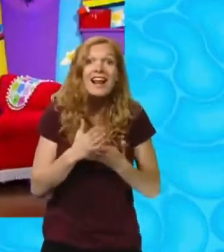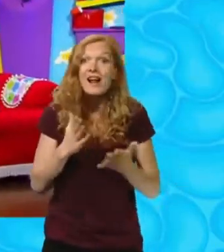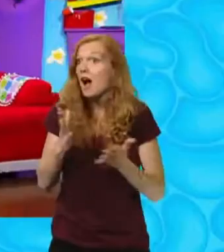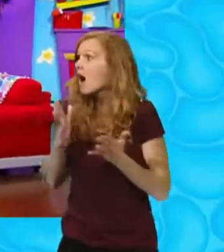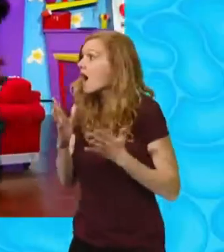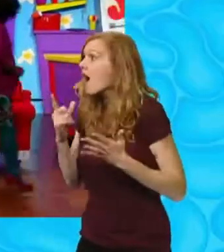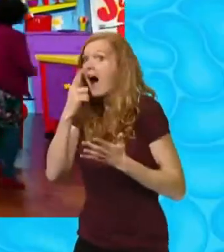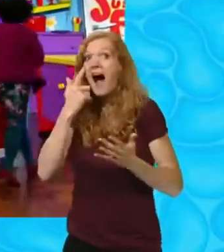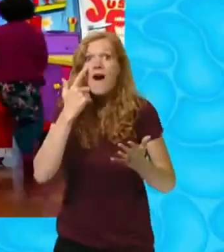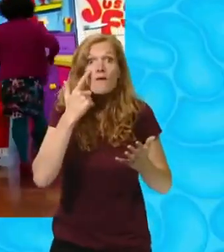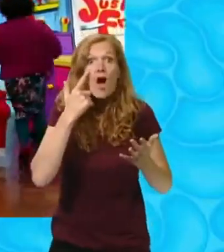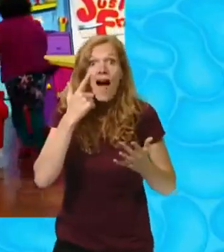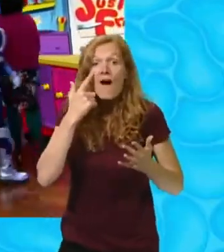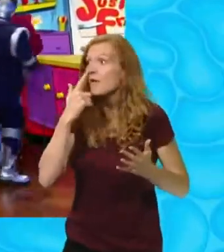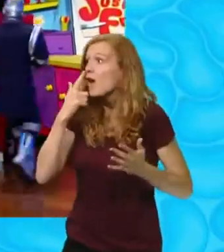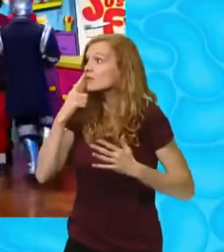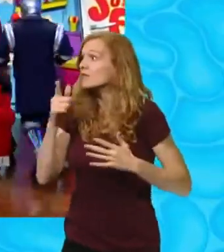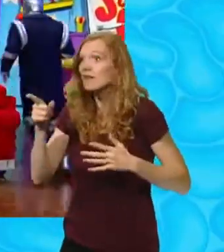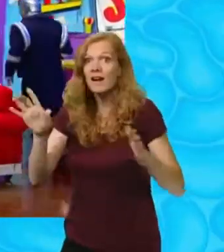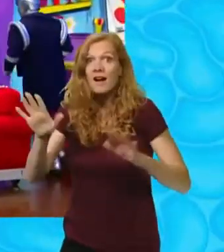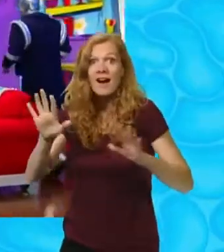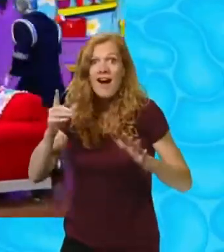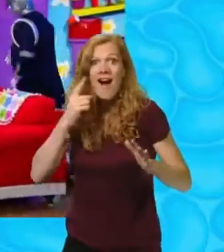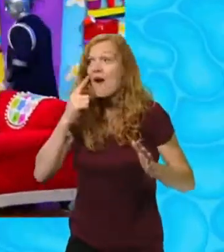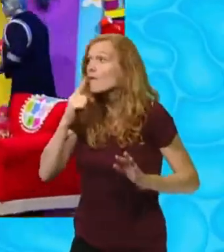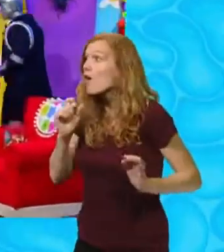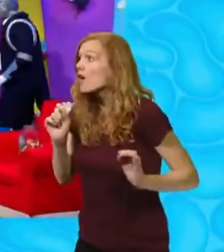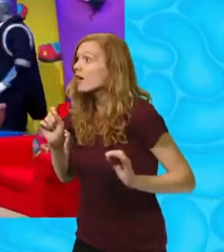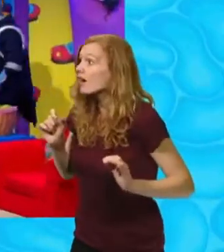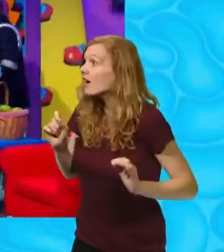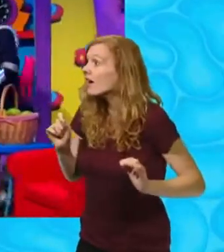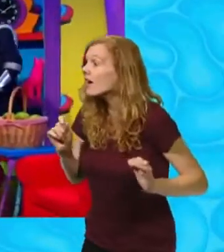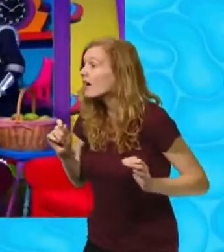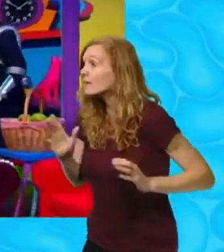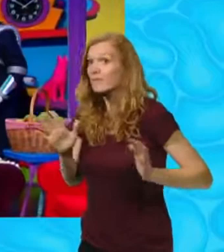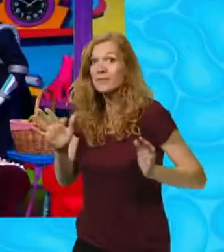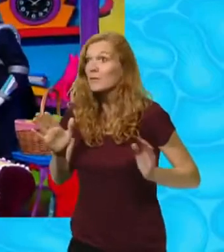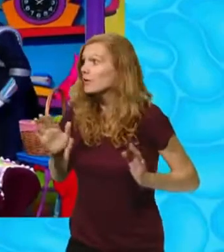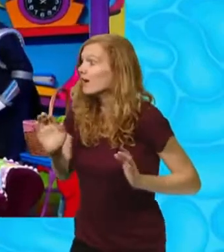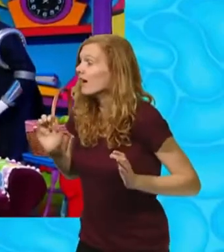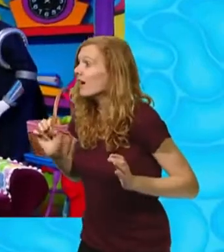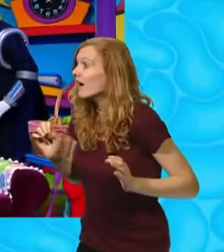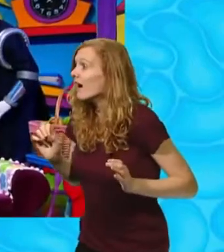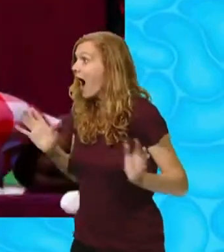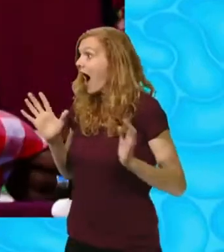look and see. Come along, everyone. Let's look. Little monster, let's see.